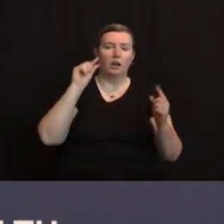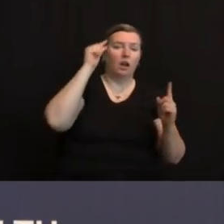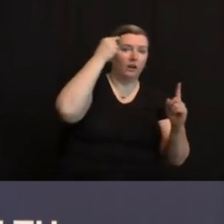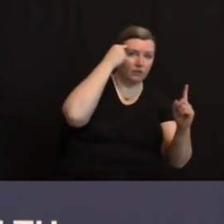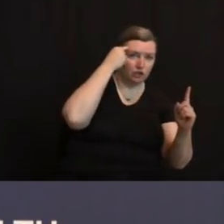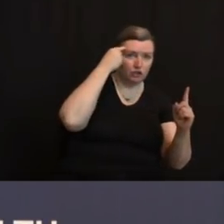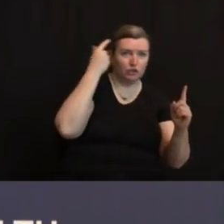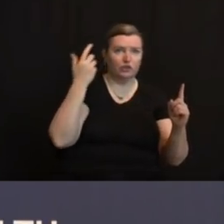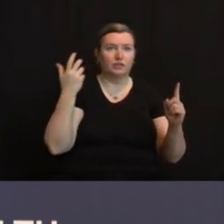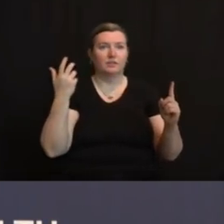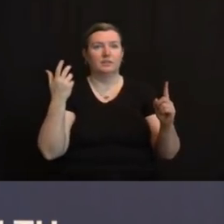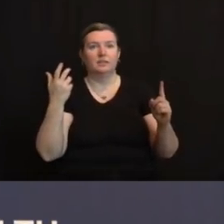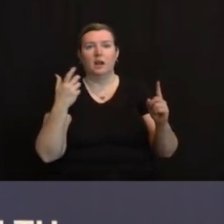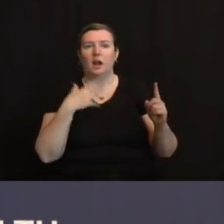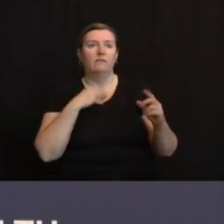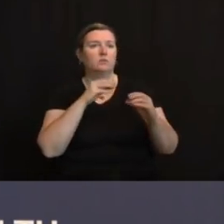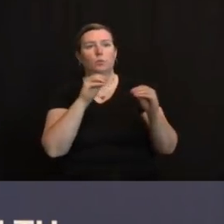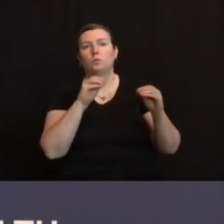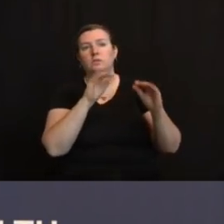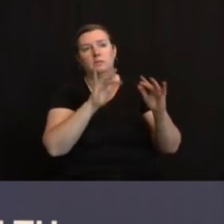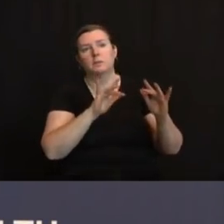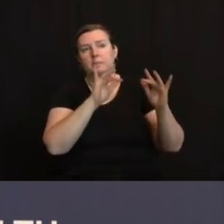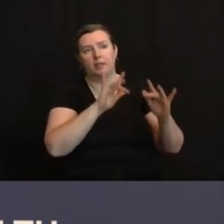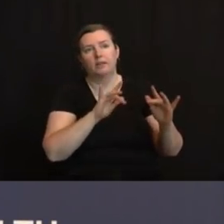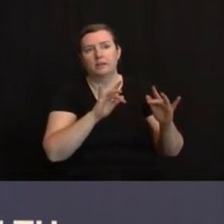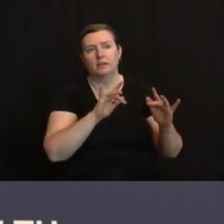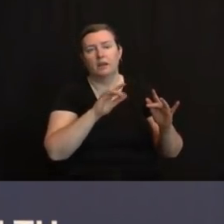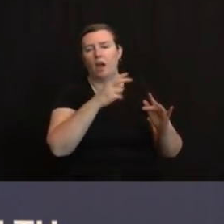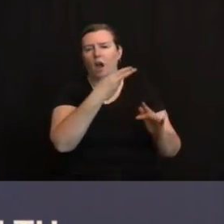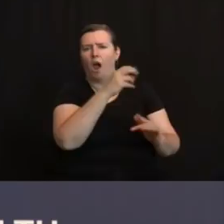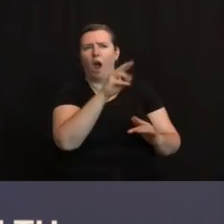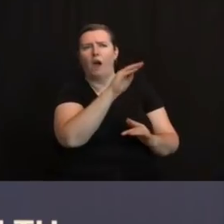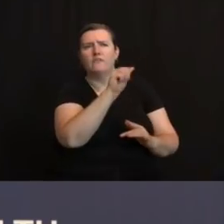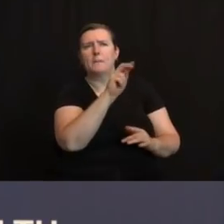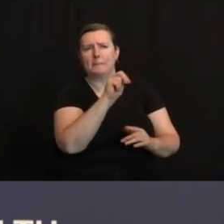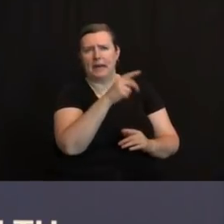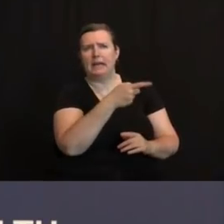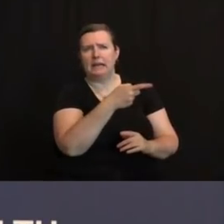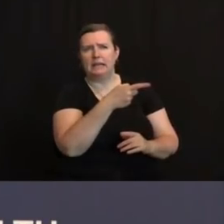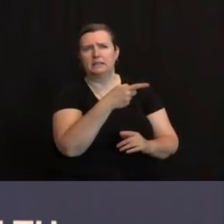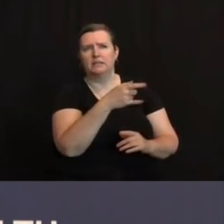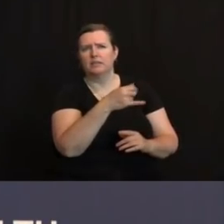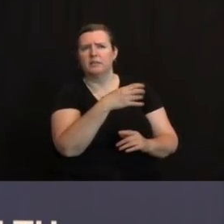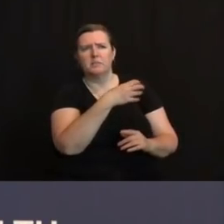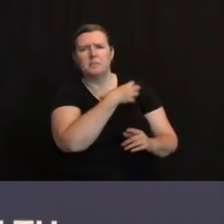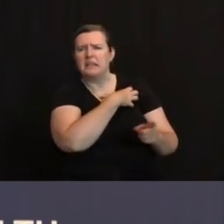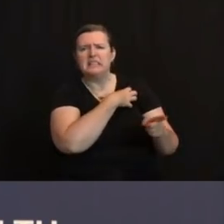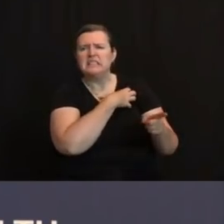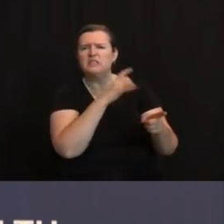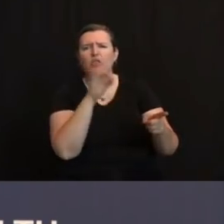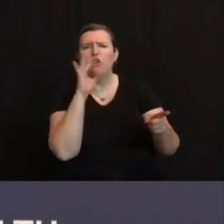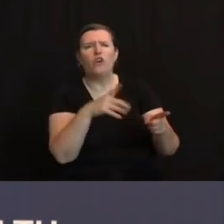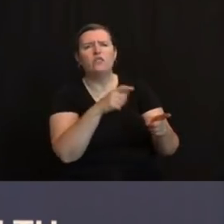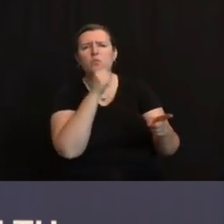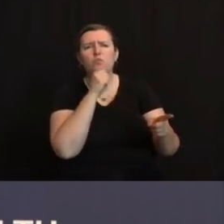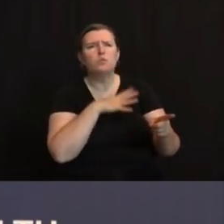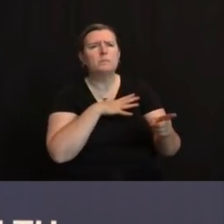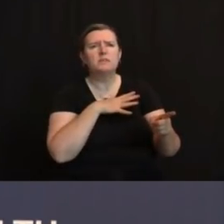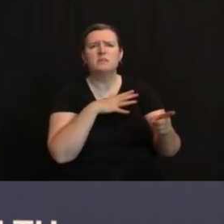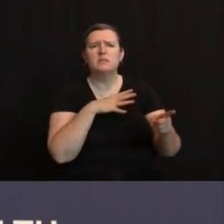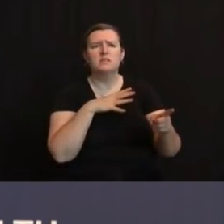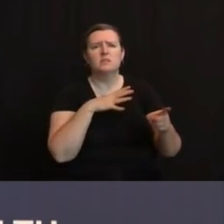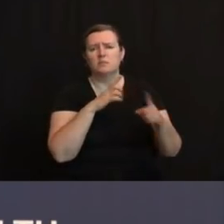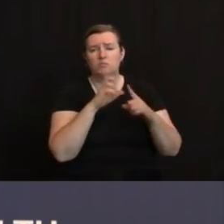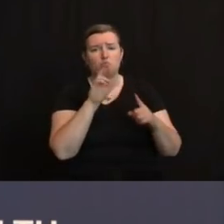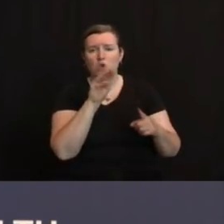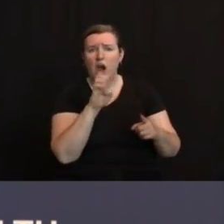Hoffman. She committed a heinous crime. That trooper, and I signed a law in his name and in his memory,